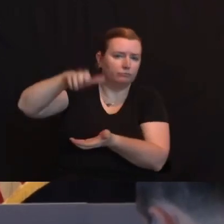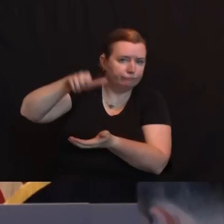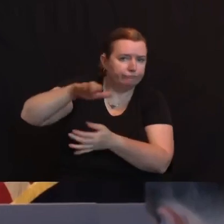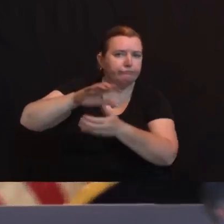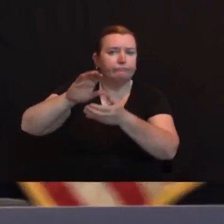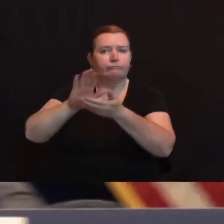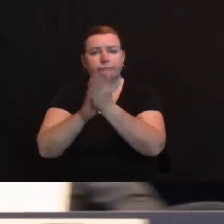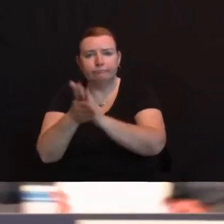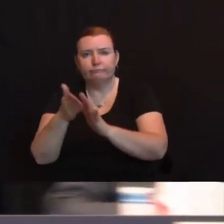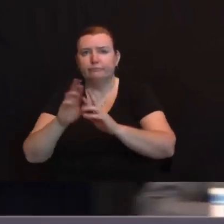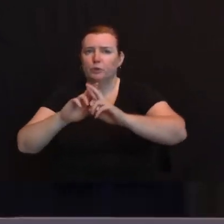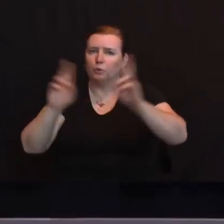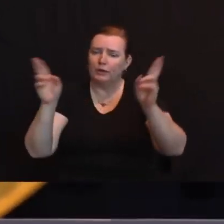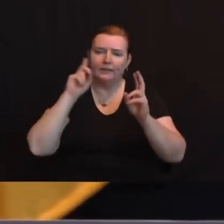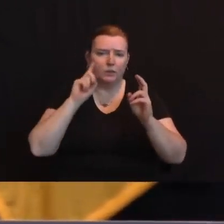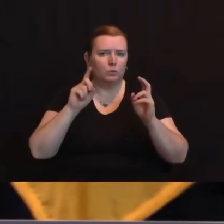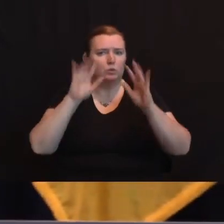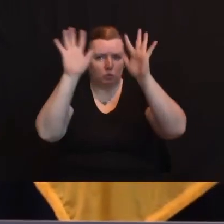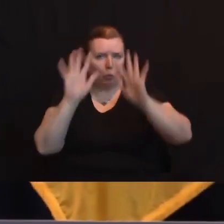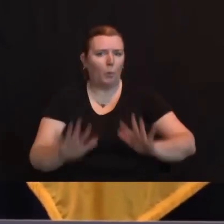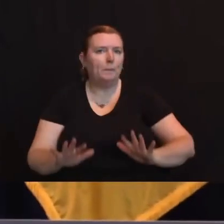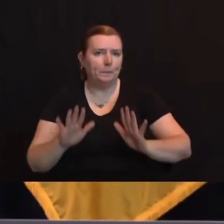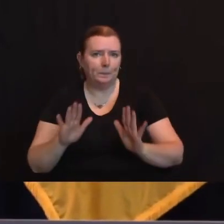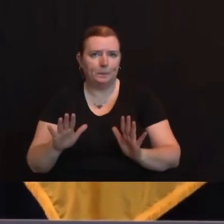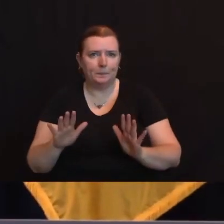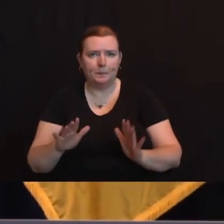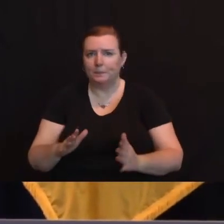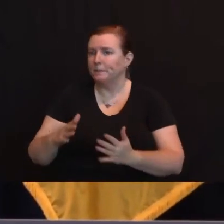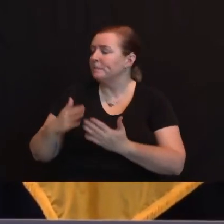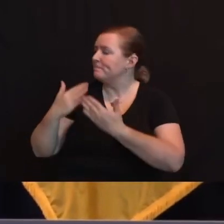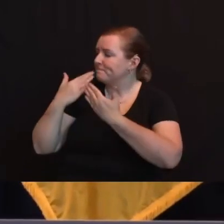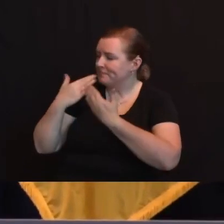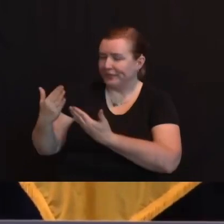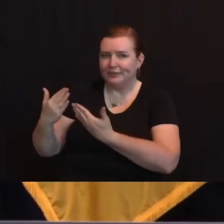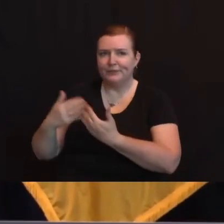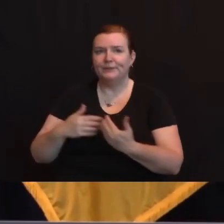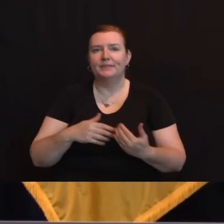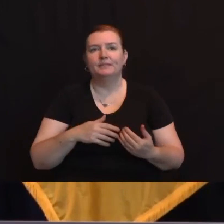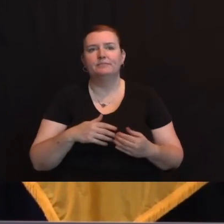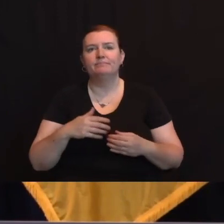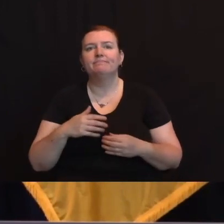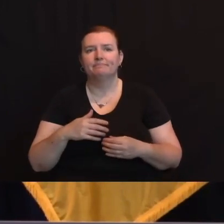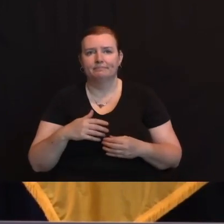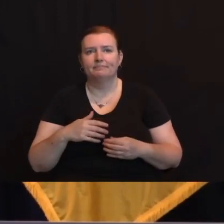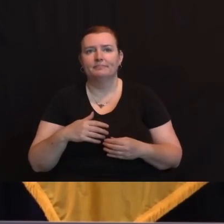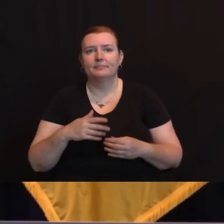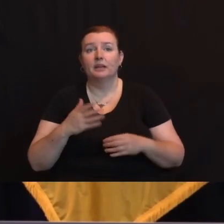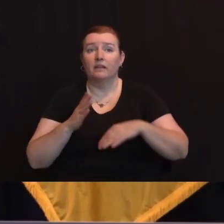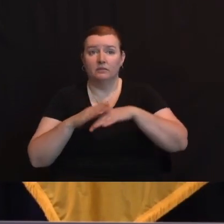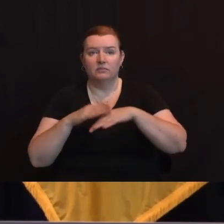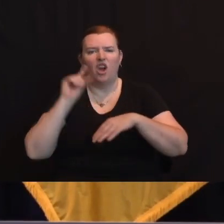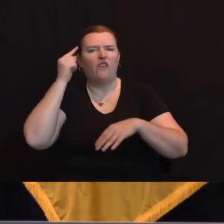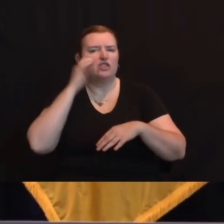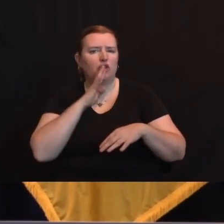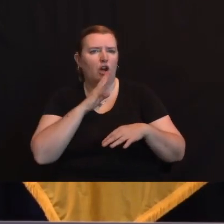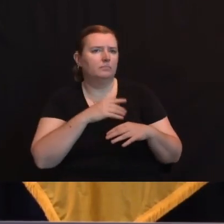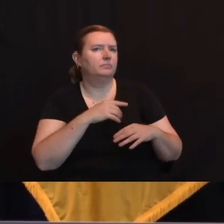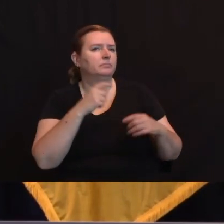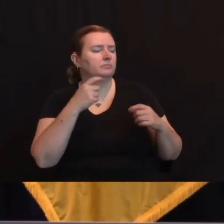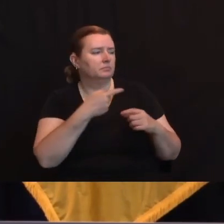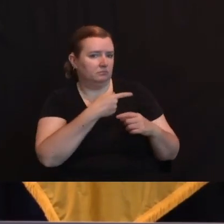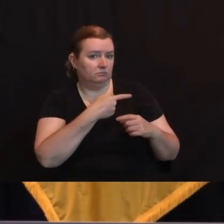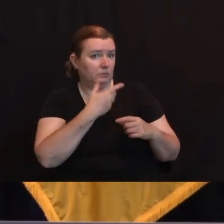Thank you, Pat. And again, folks, heed the warnings. Rip currents if your power goes out, don't assume your neighbor's